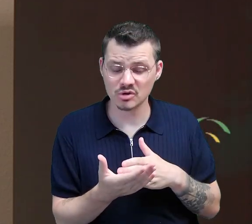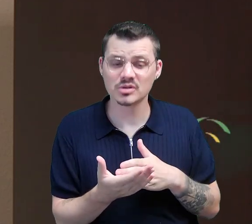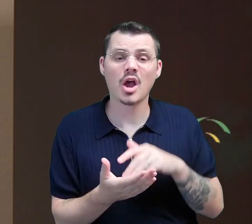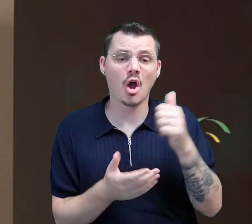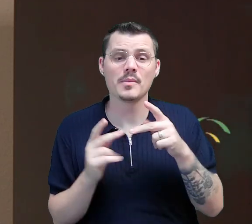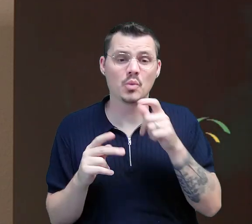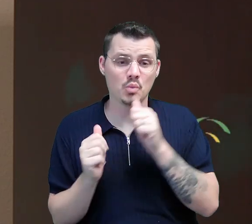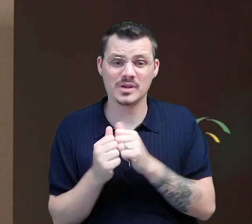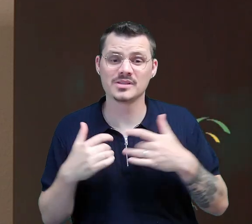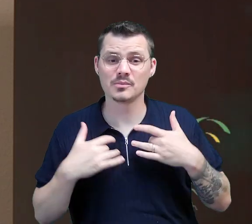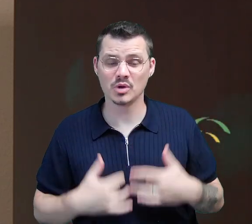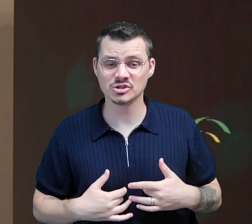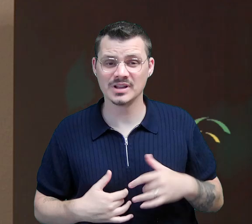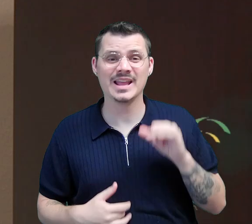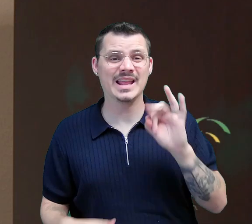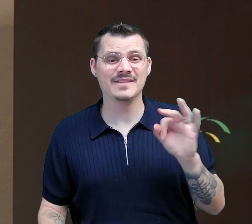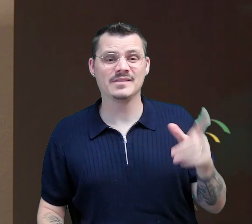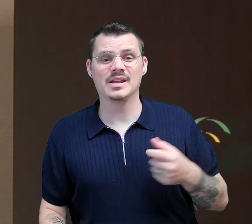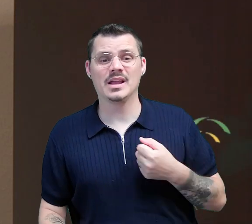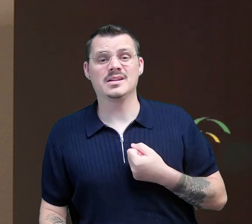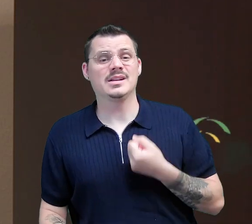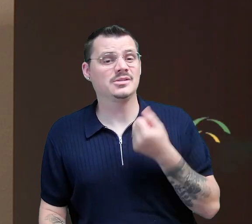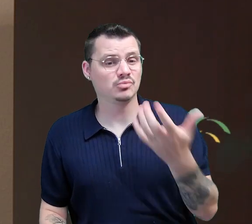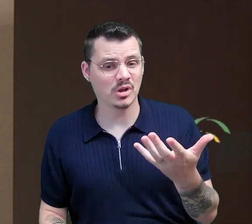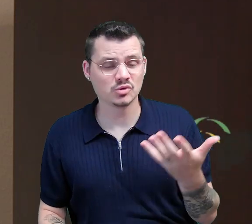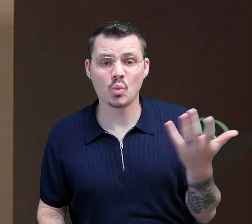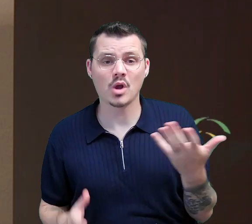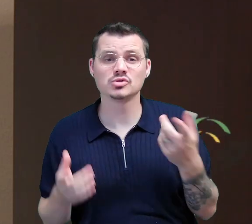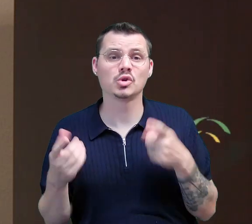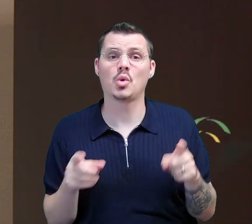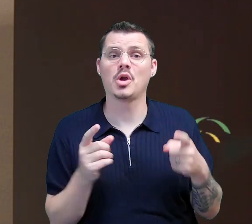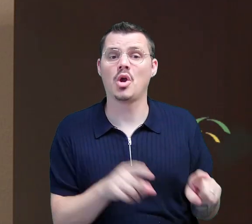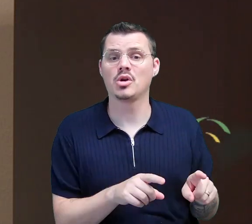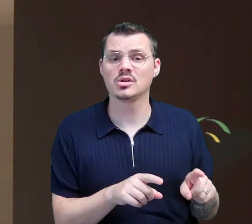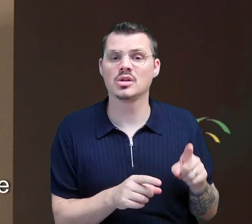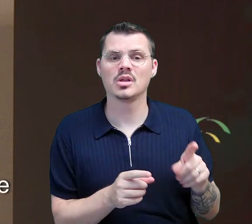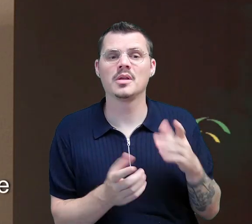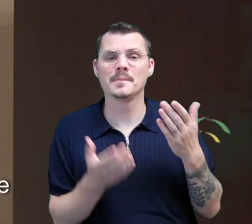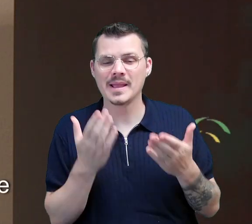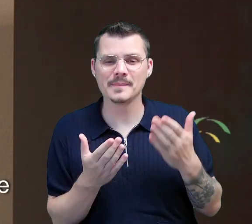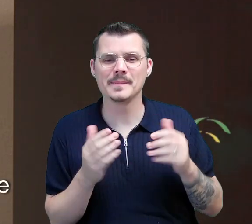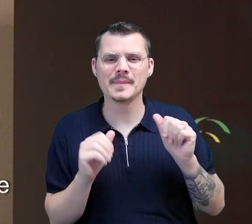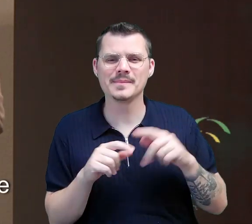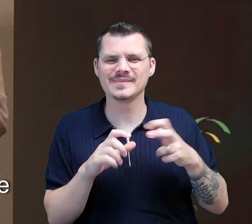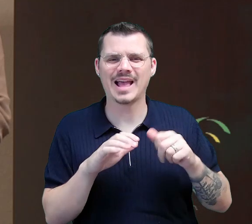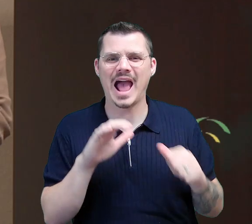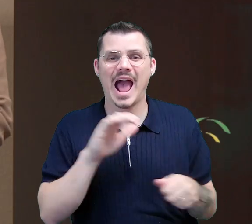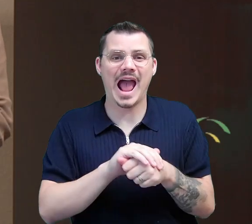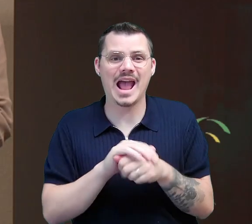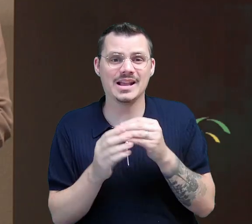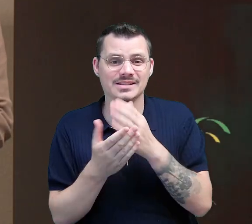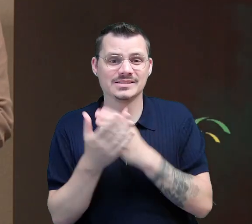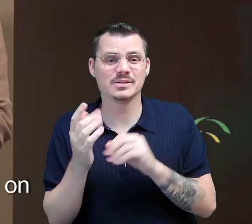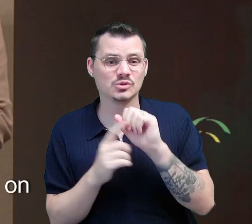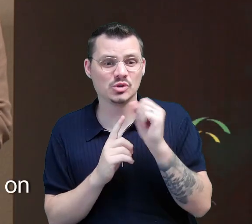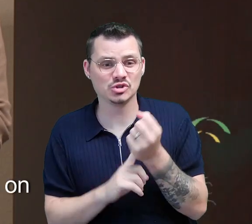that people with depression, if they express what's going on with them, they may be able to hide it in some